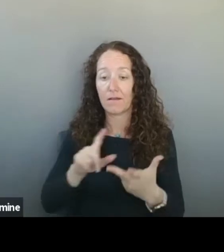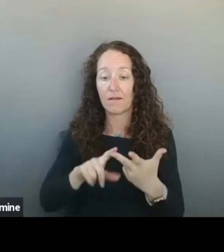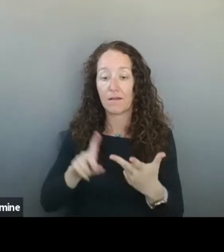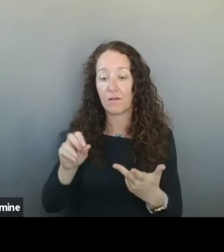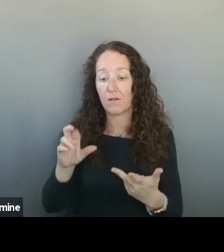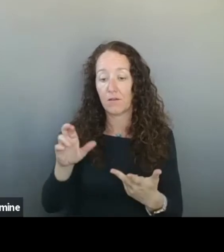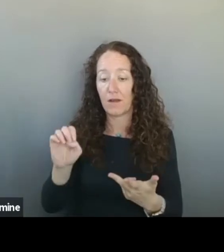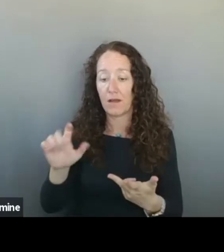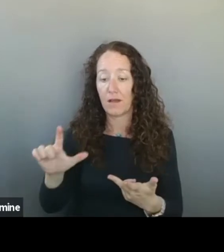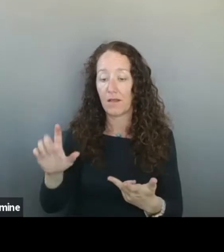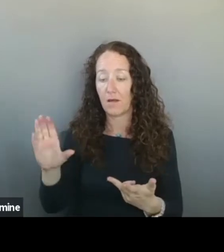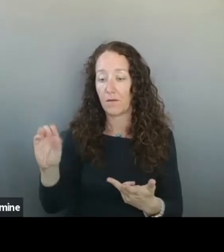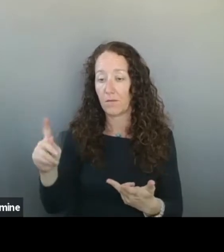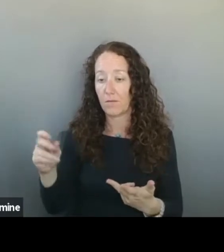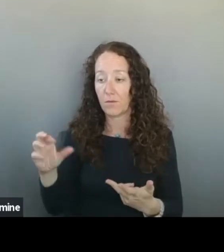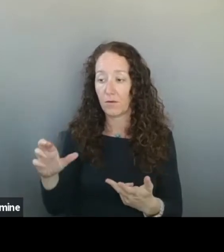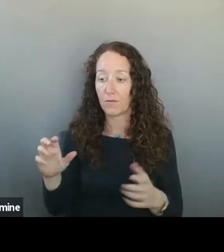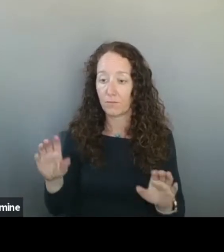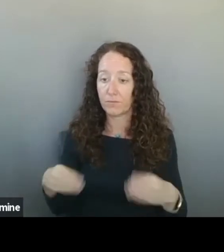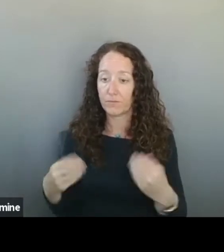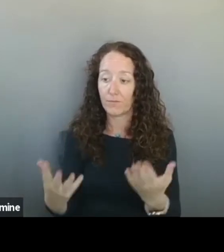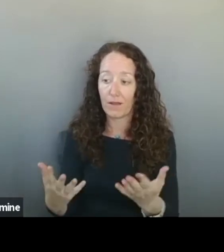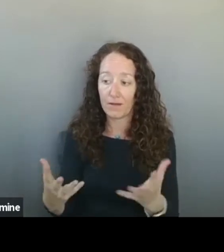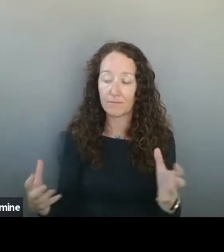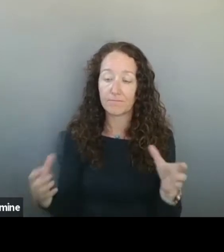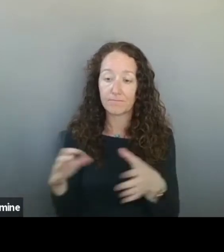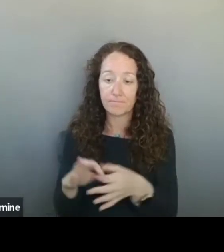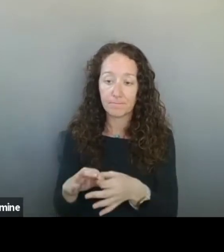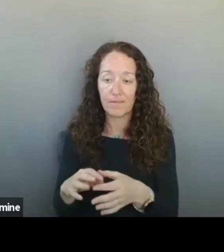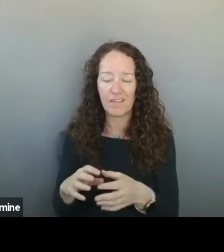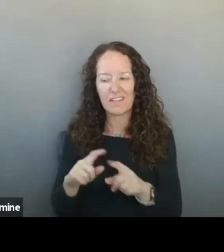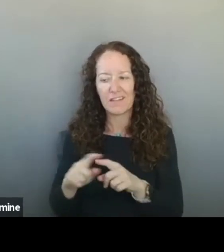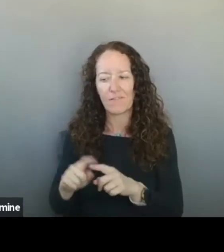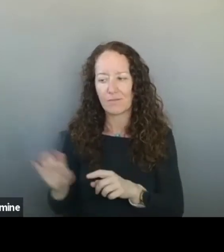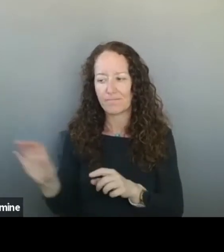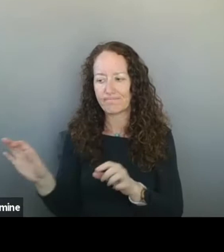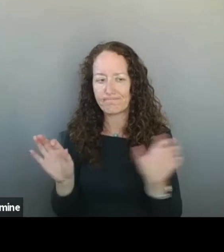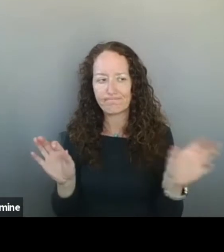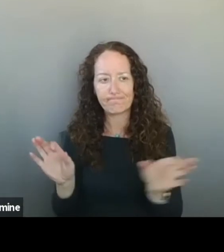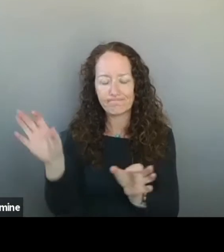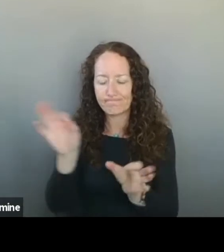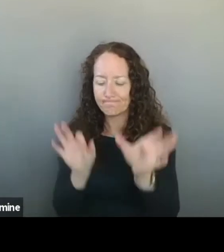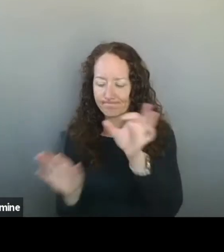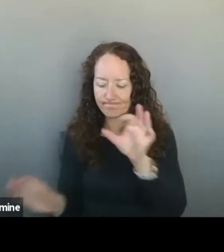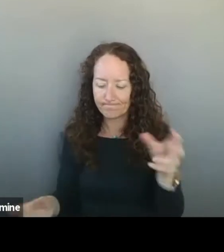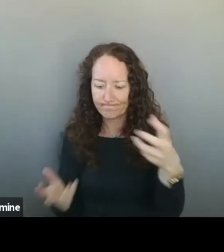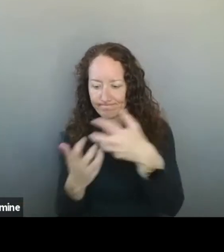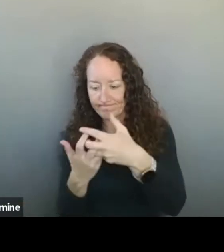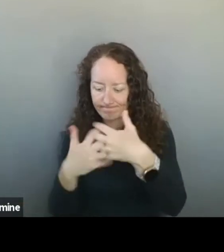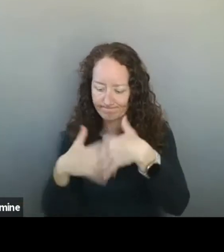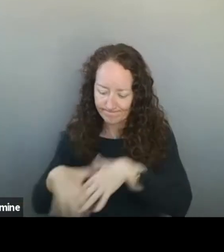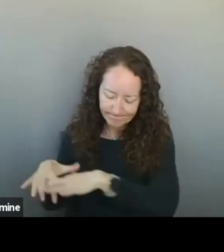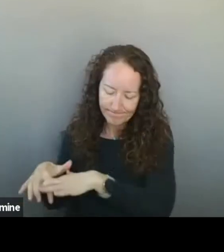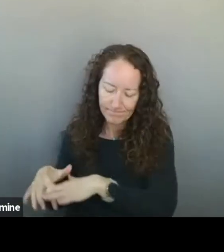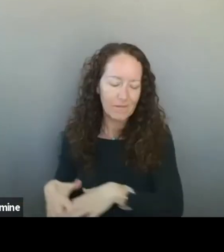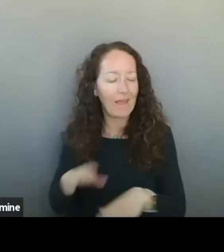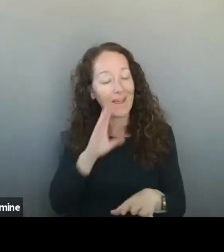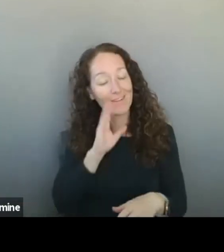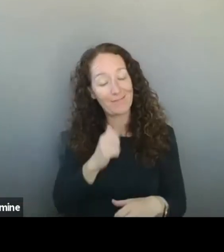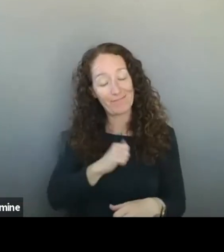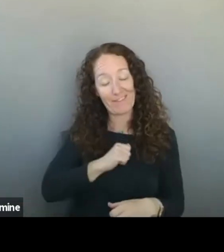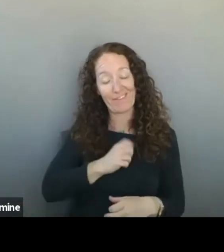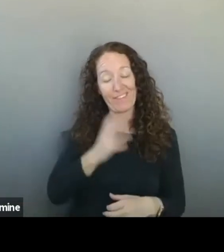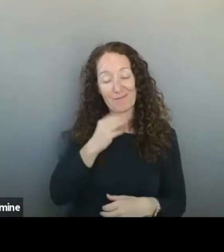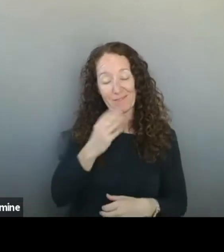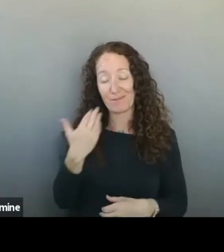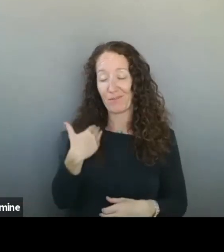together these puzzle pieces. I know from experience that that is not an easy job to do, but here we are,